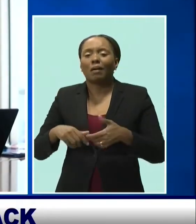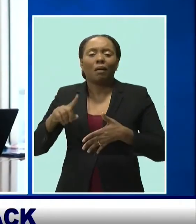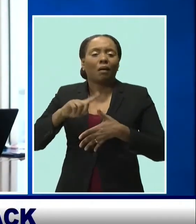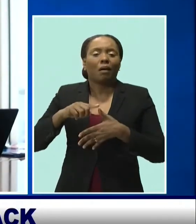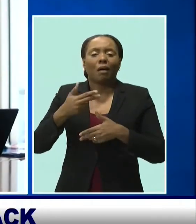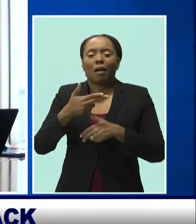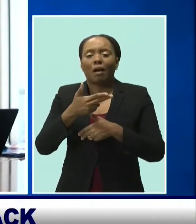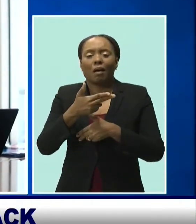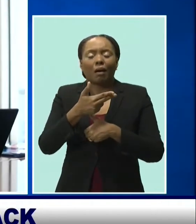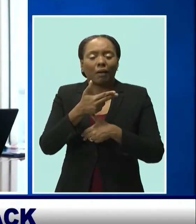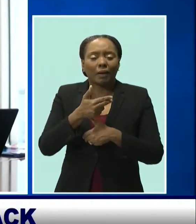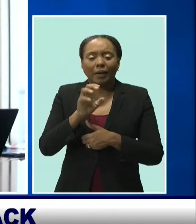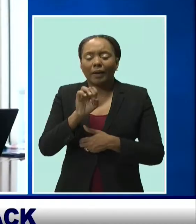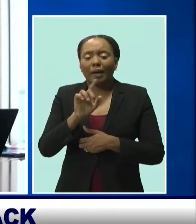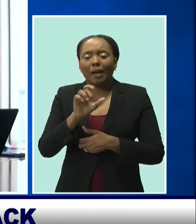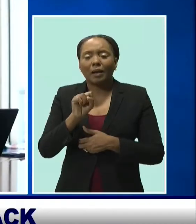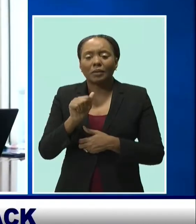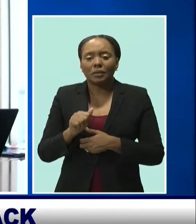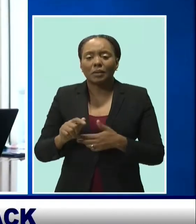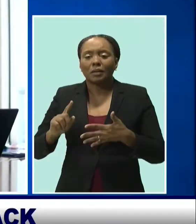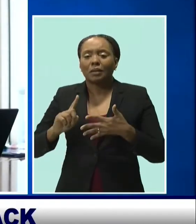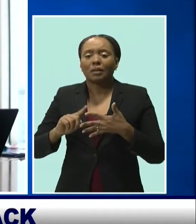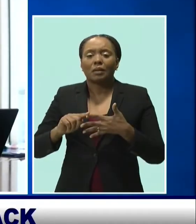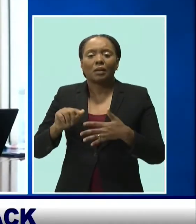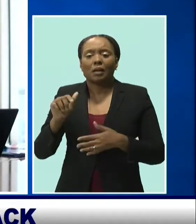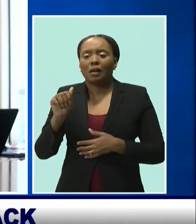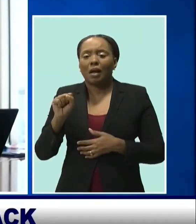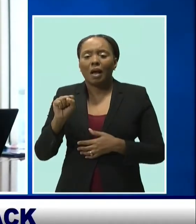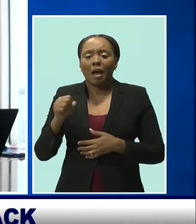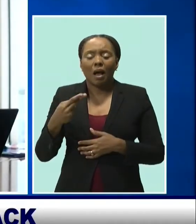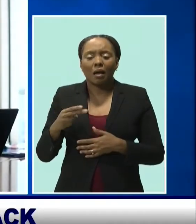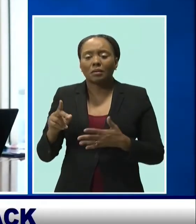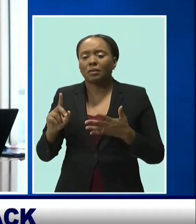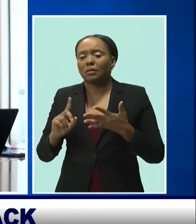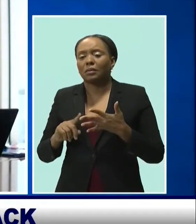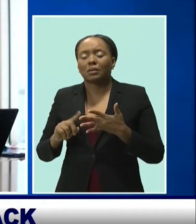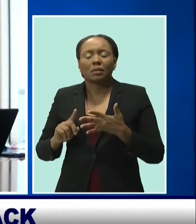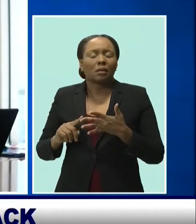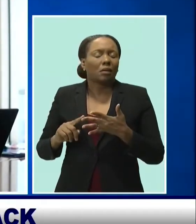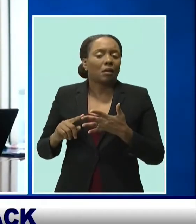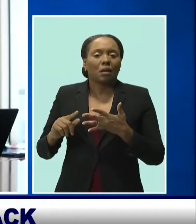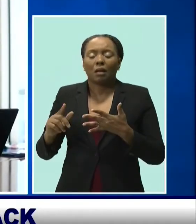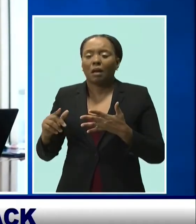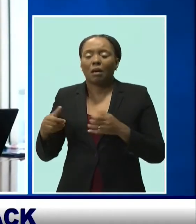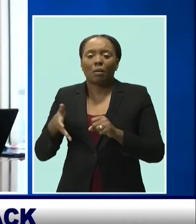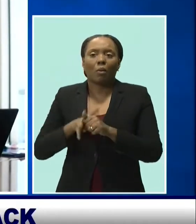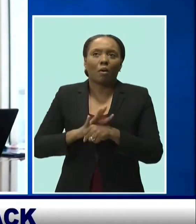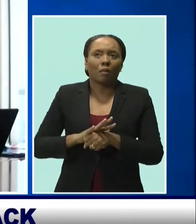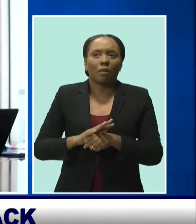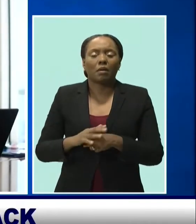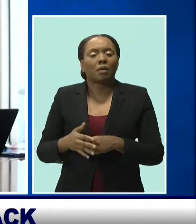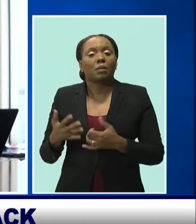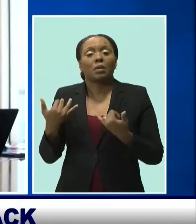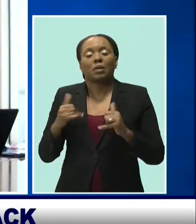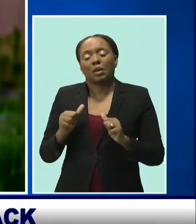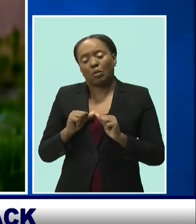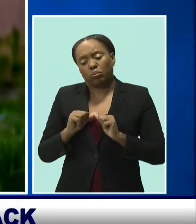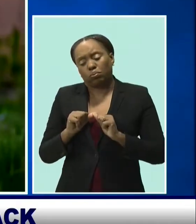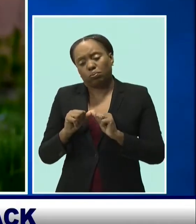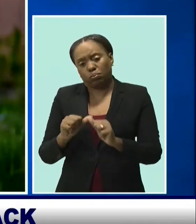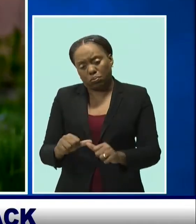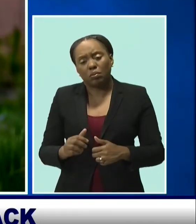Elsa, and we continue to, even while we're making progress on keeping COVID on the check, we still continue to be affected by